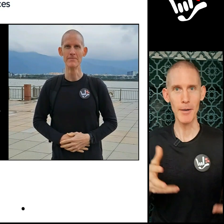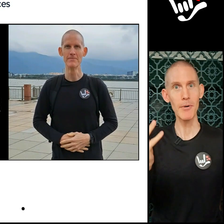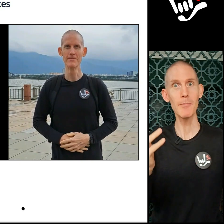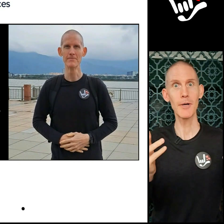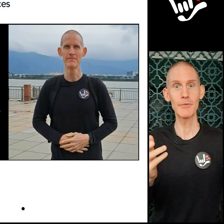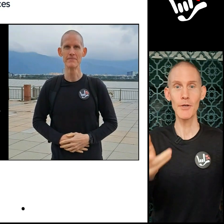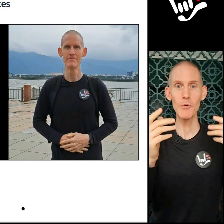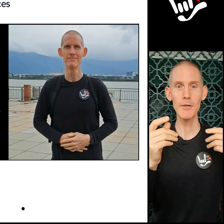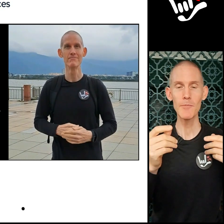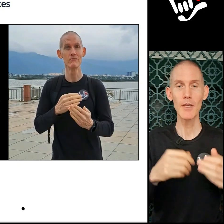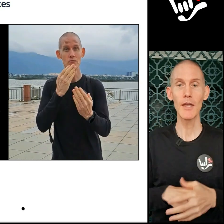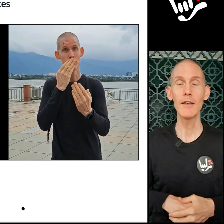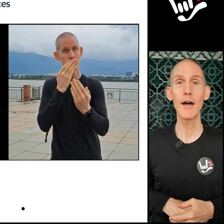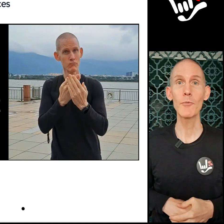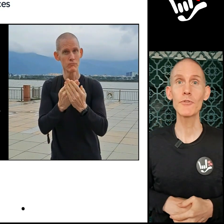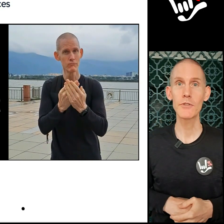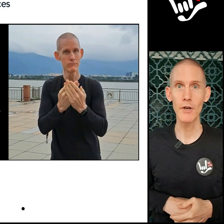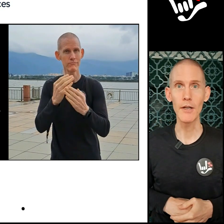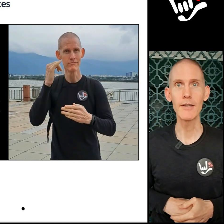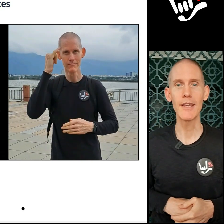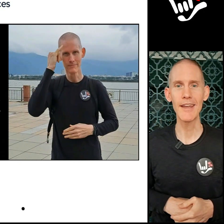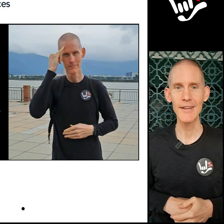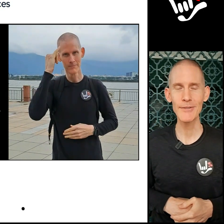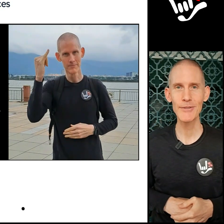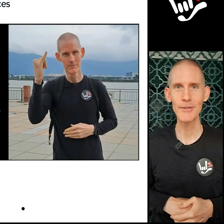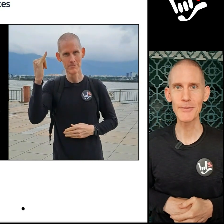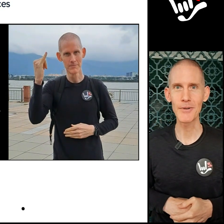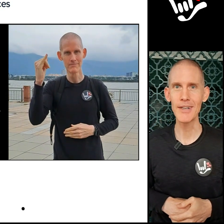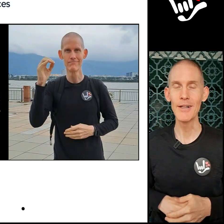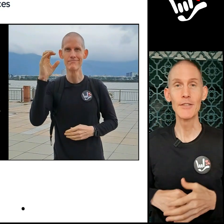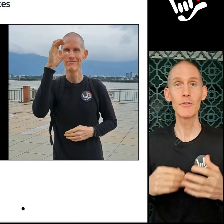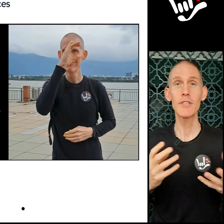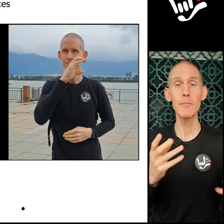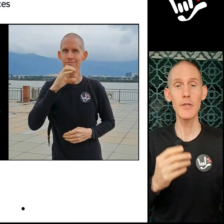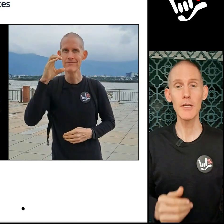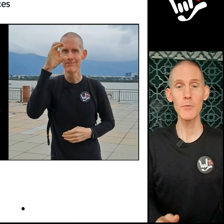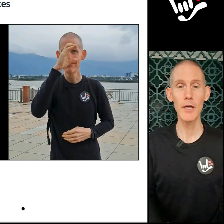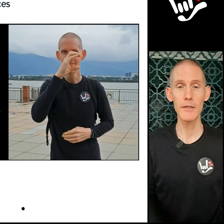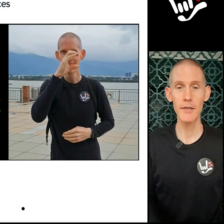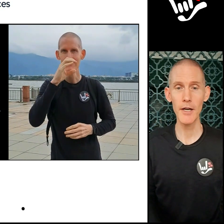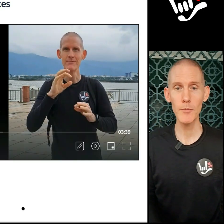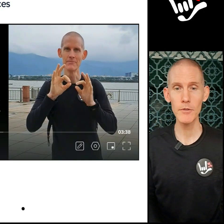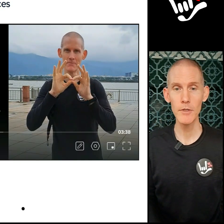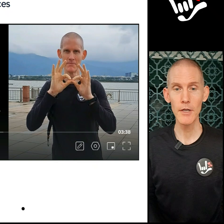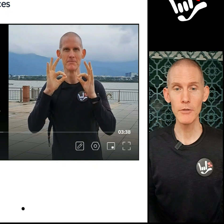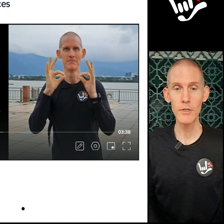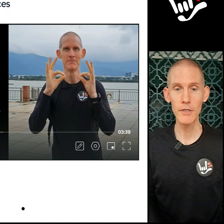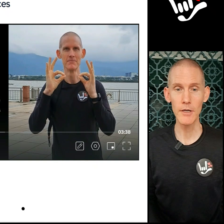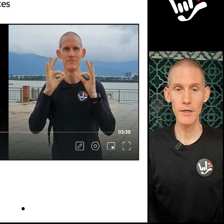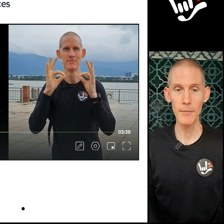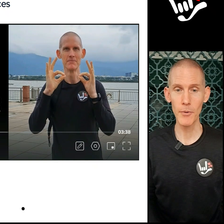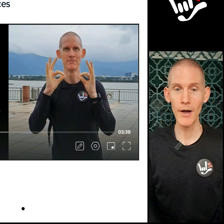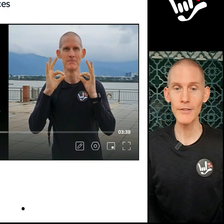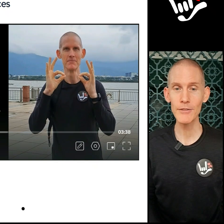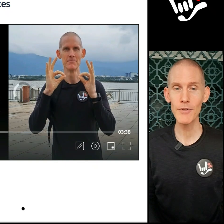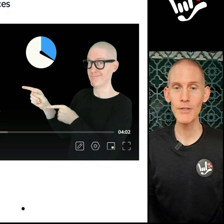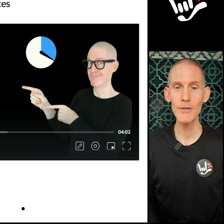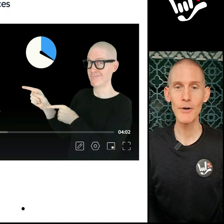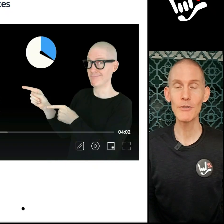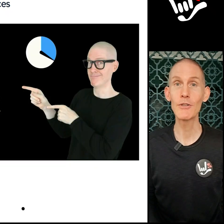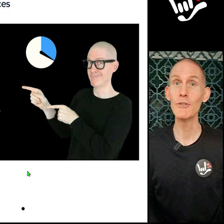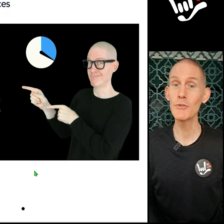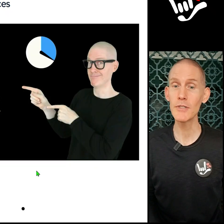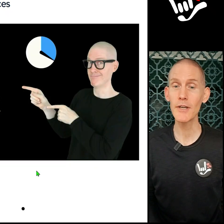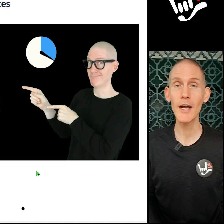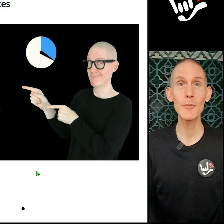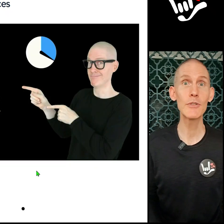I pop up, I'm somewhere, and I will sign the answer, right? So the same thing here, we had the timer, and you can pause the video,